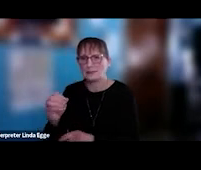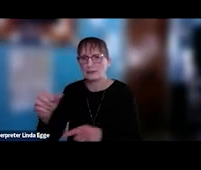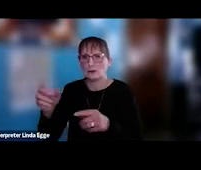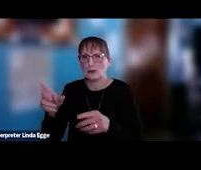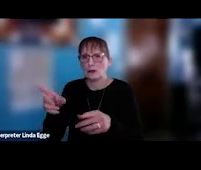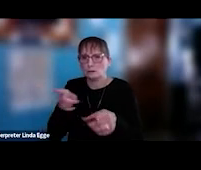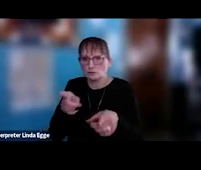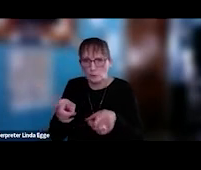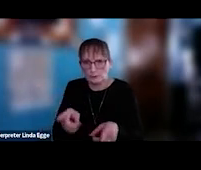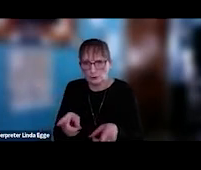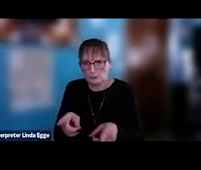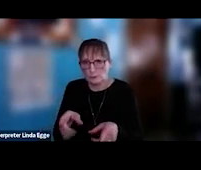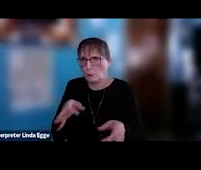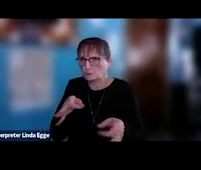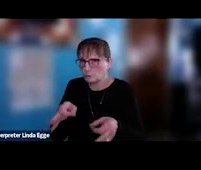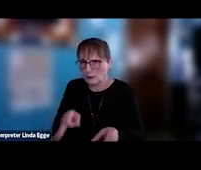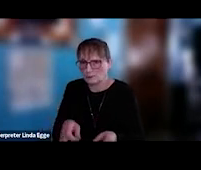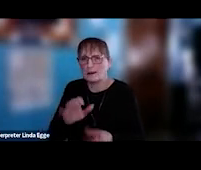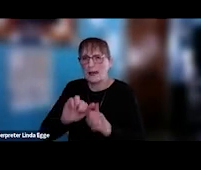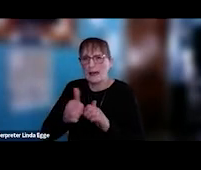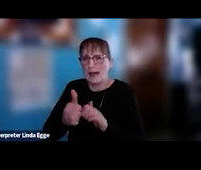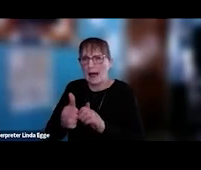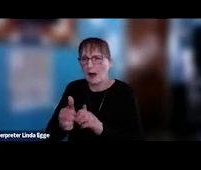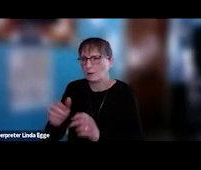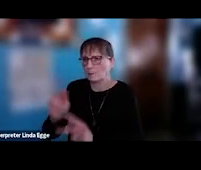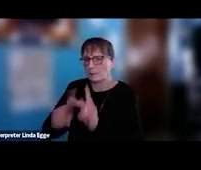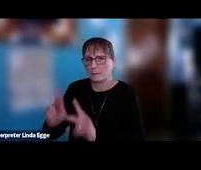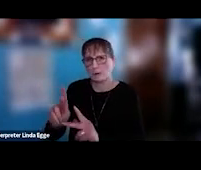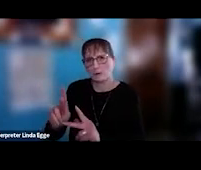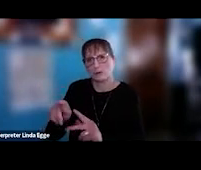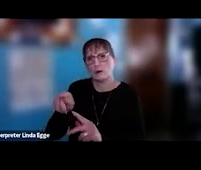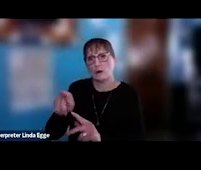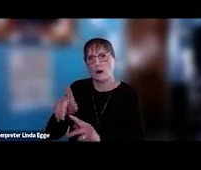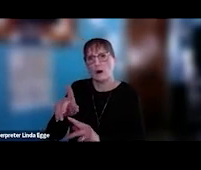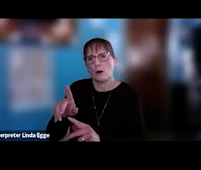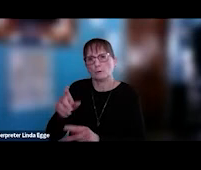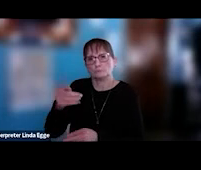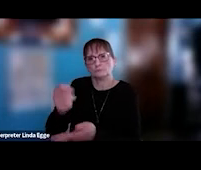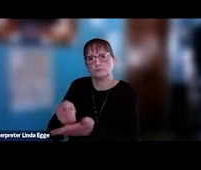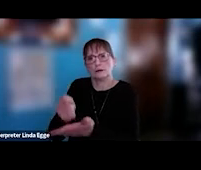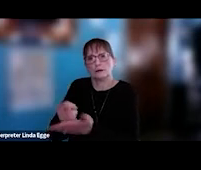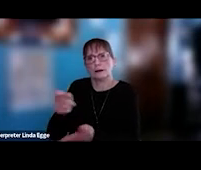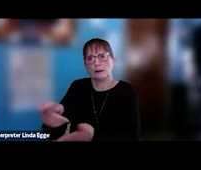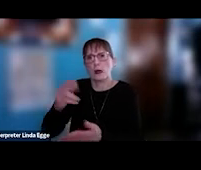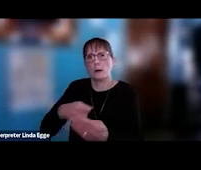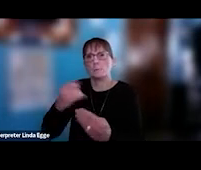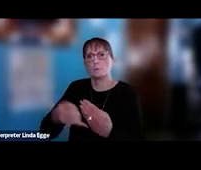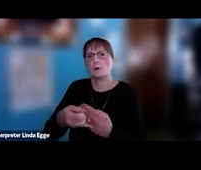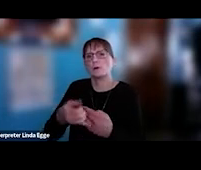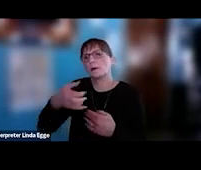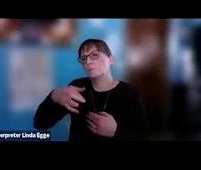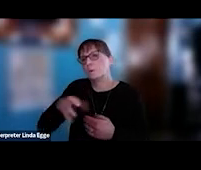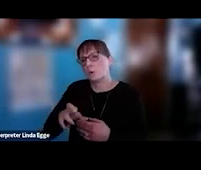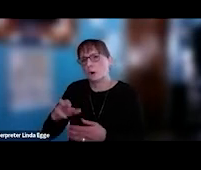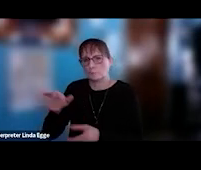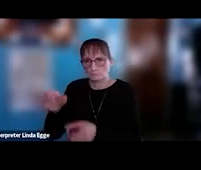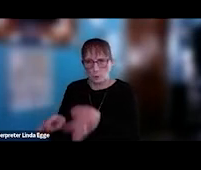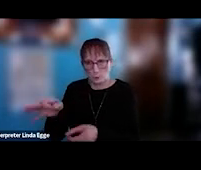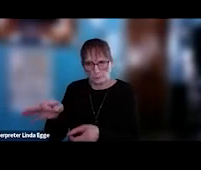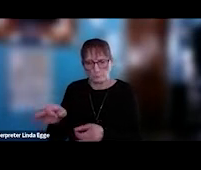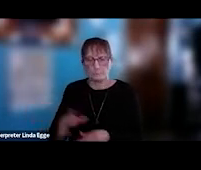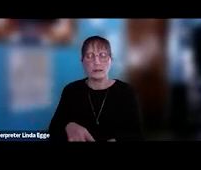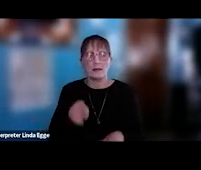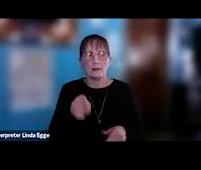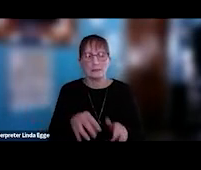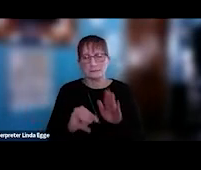of how offenders are treated in the program or in your court. Of course, this model